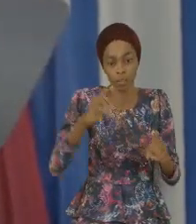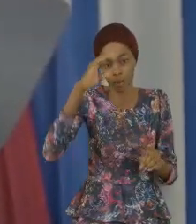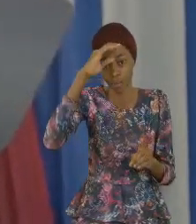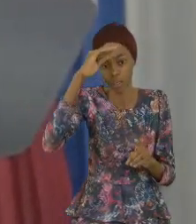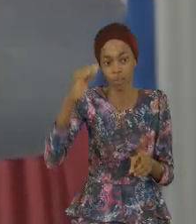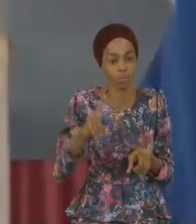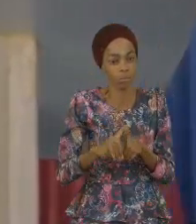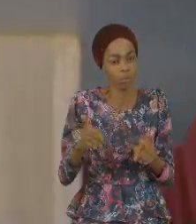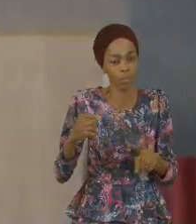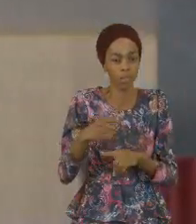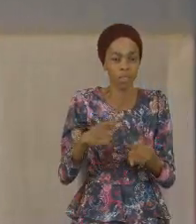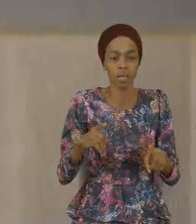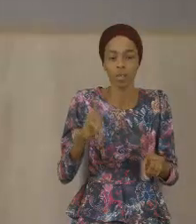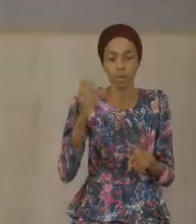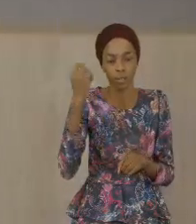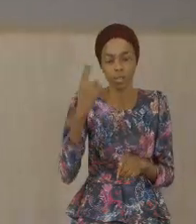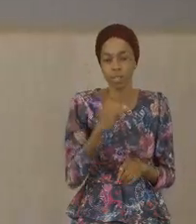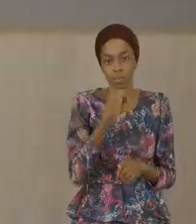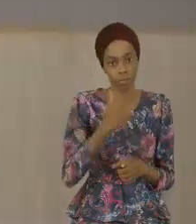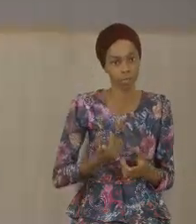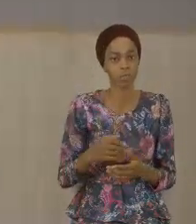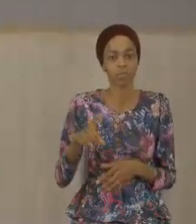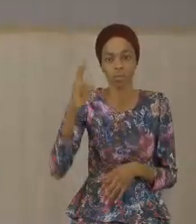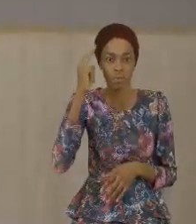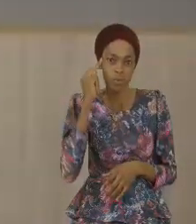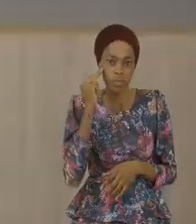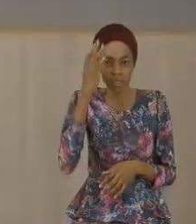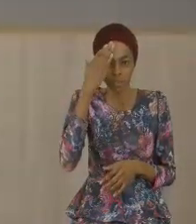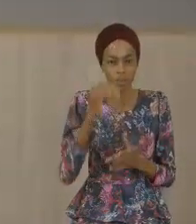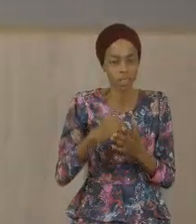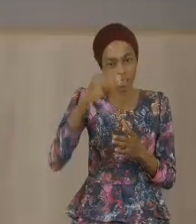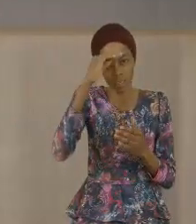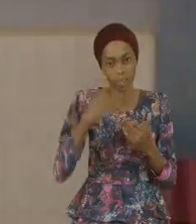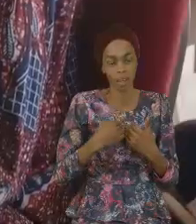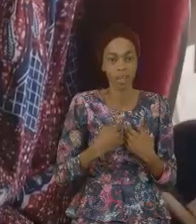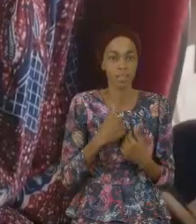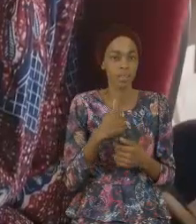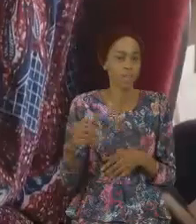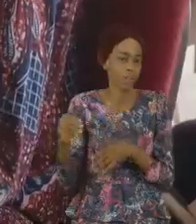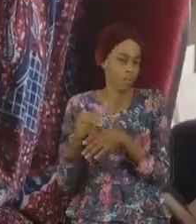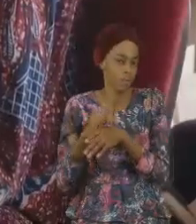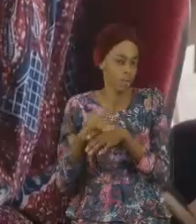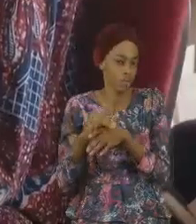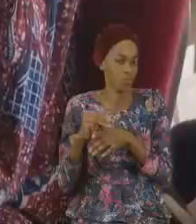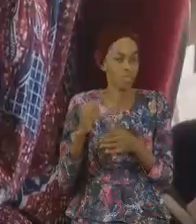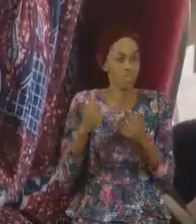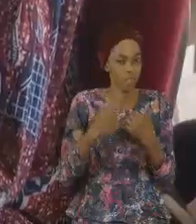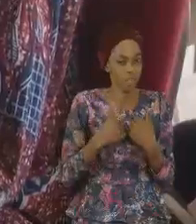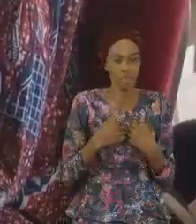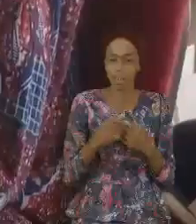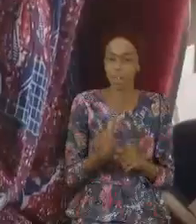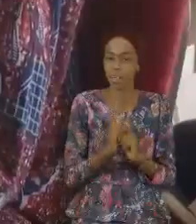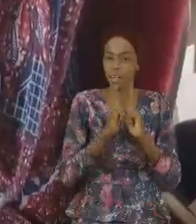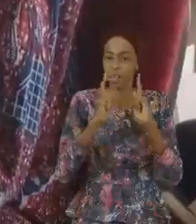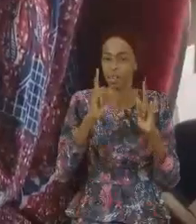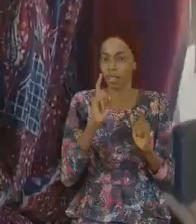not. Moses knew he had a ministry, an excellent ministry. Moses knew he had a ministry that